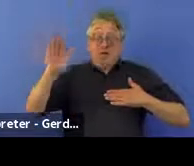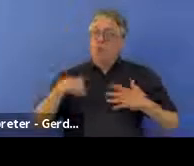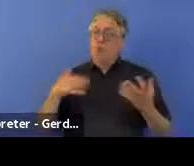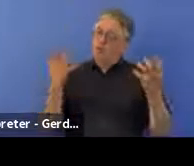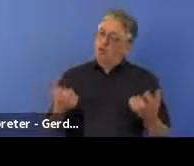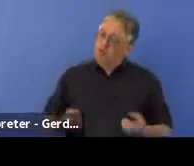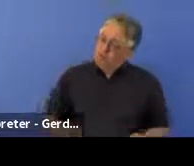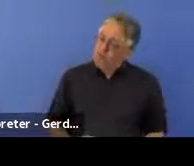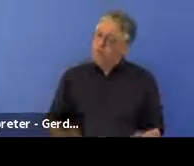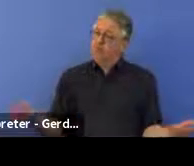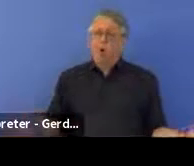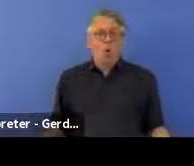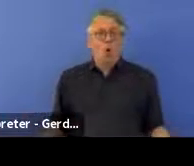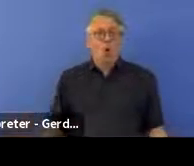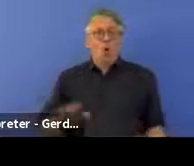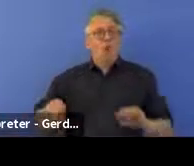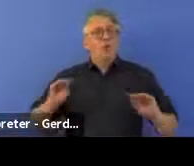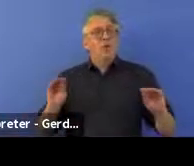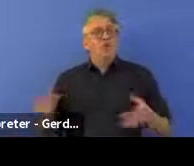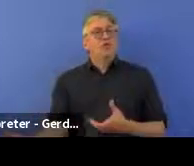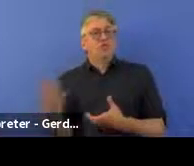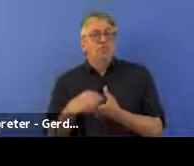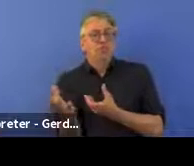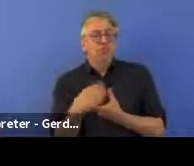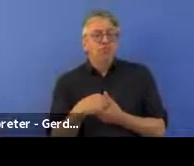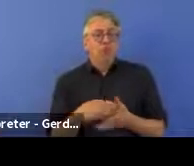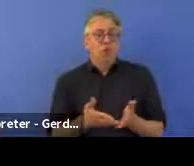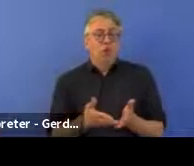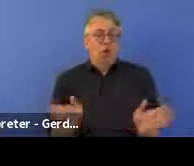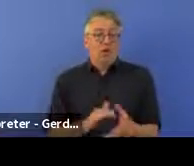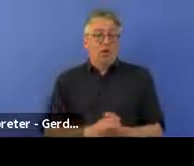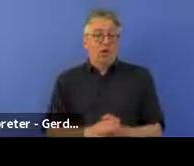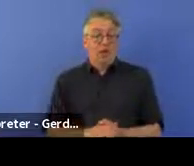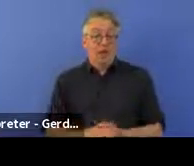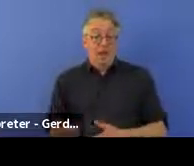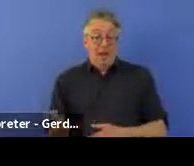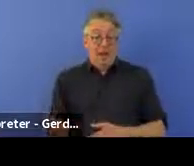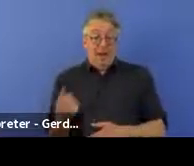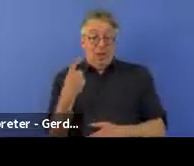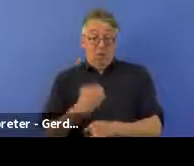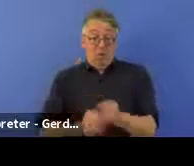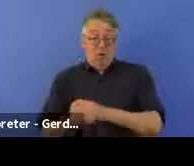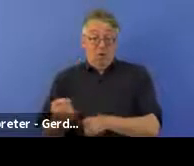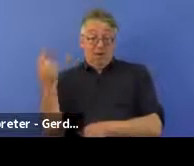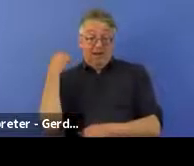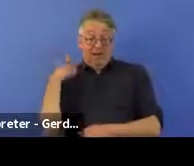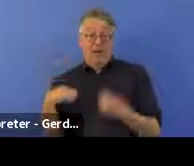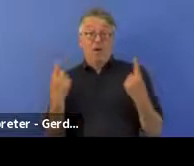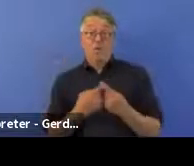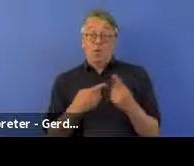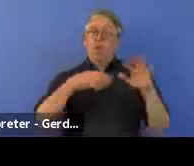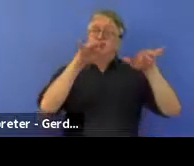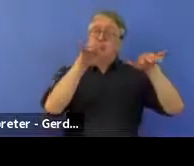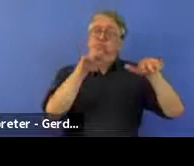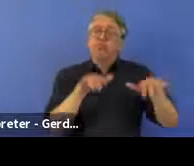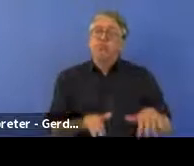out, CCYDN drafted a global recommendation to ensure that rights of children and young people with disability